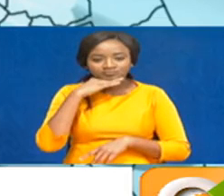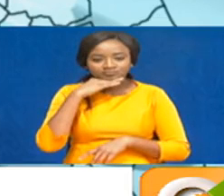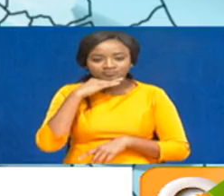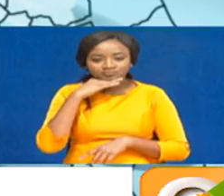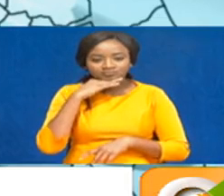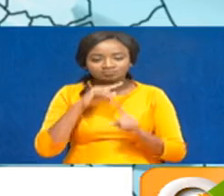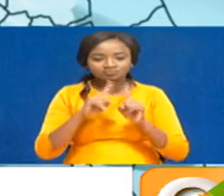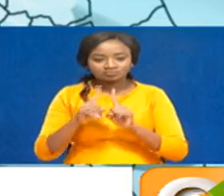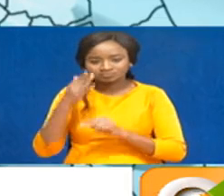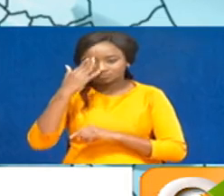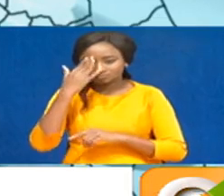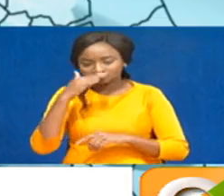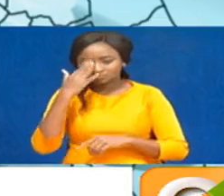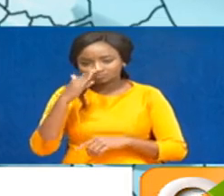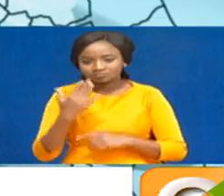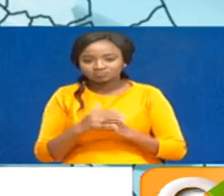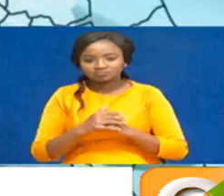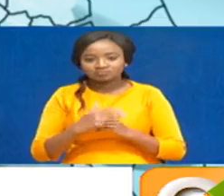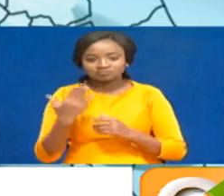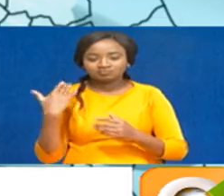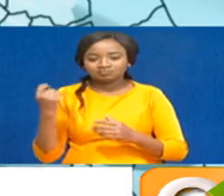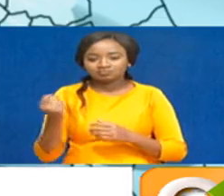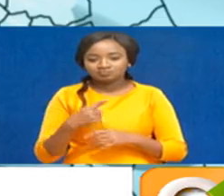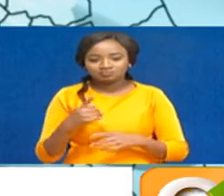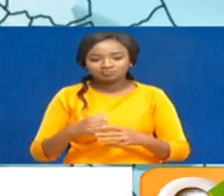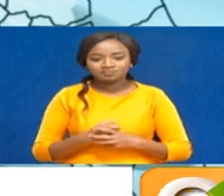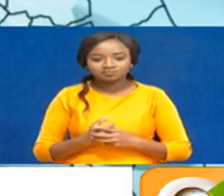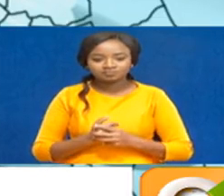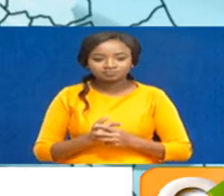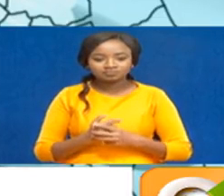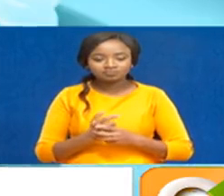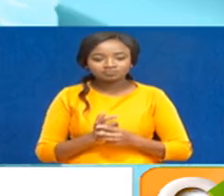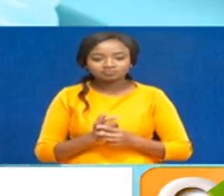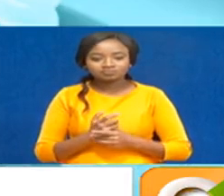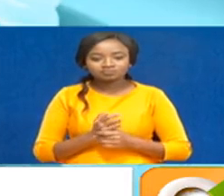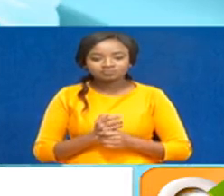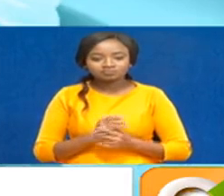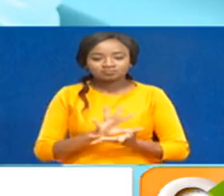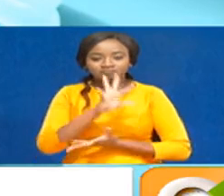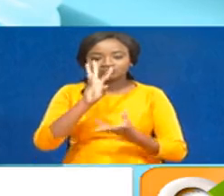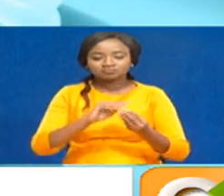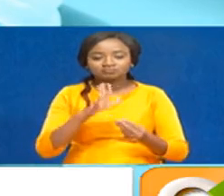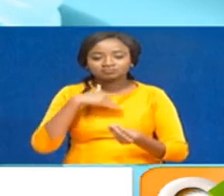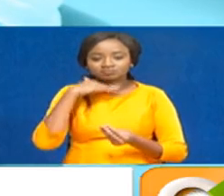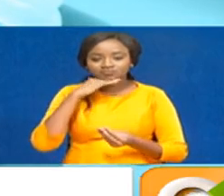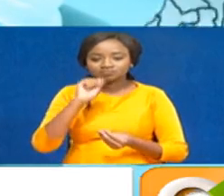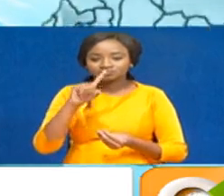Unfortunately, two people succumbed to the disease on different dates within the last month. Well, this brought the death toll to